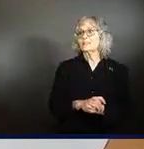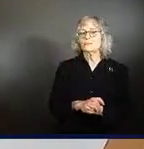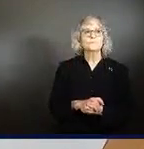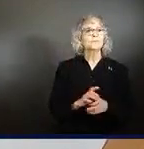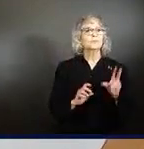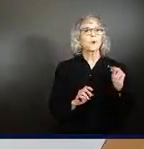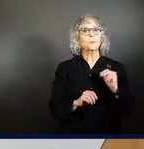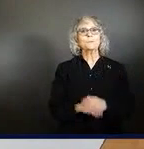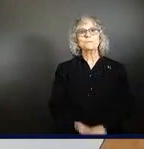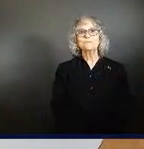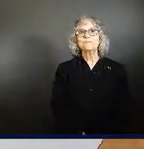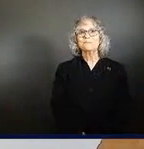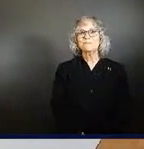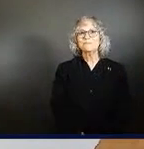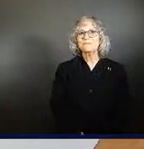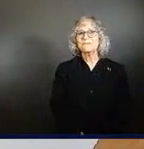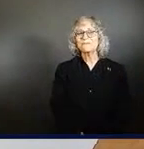No.